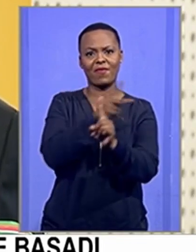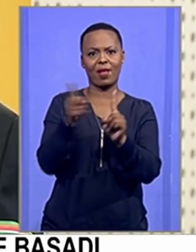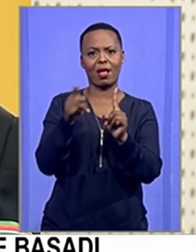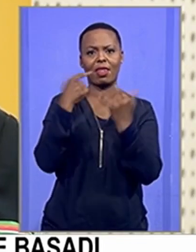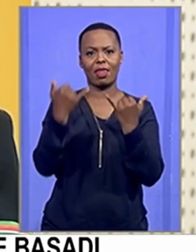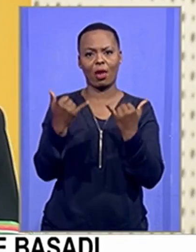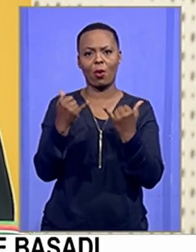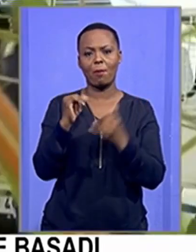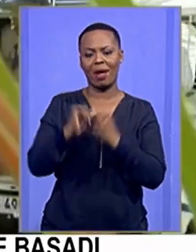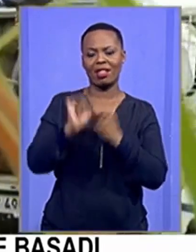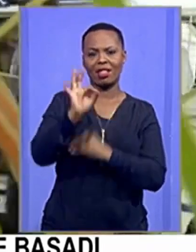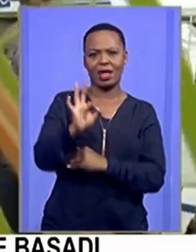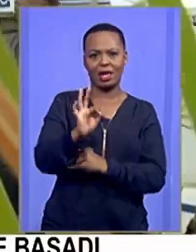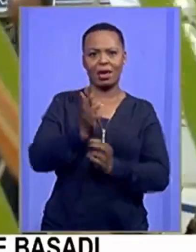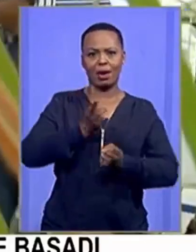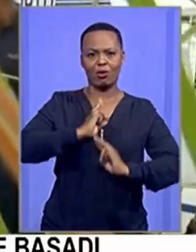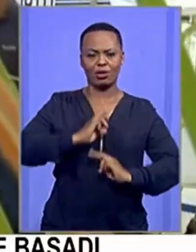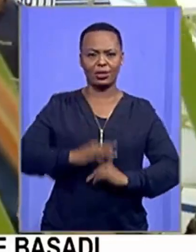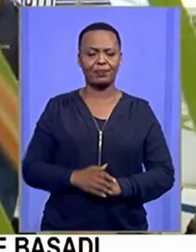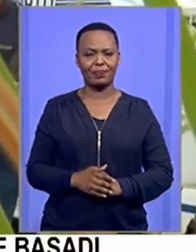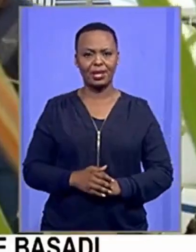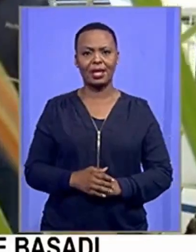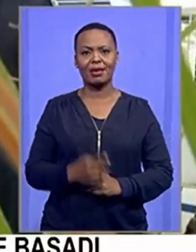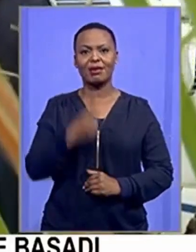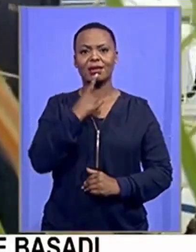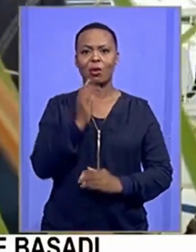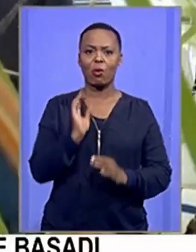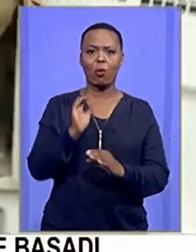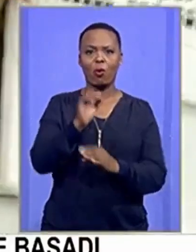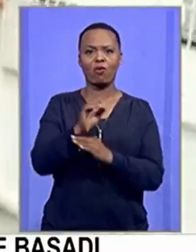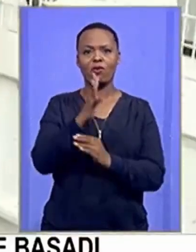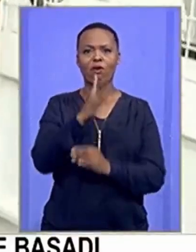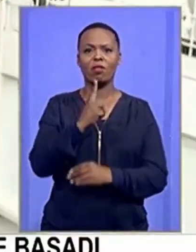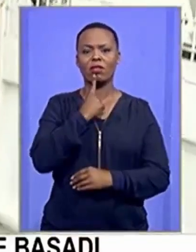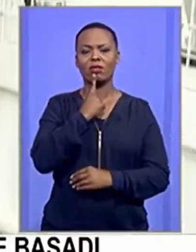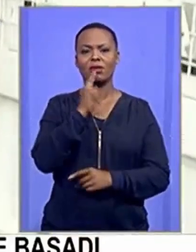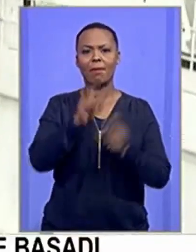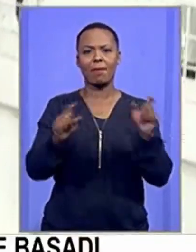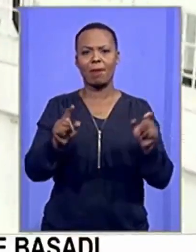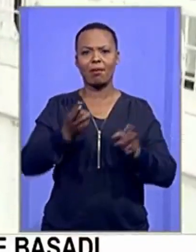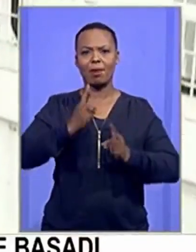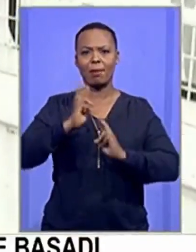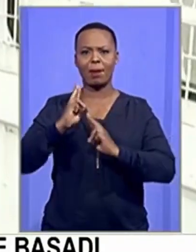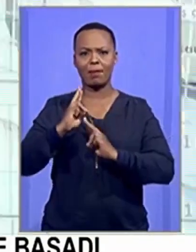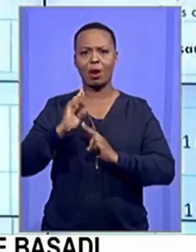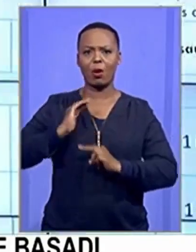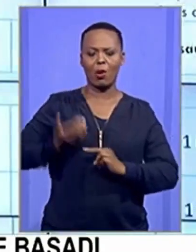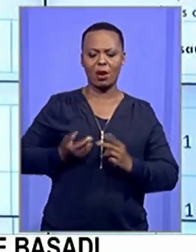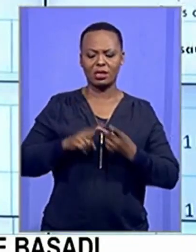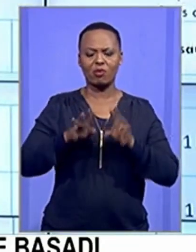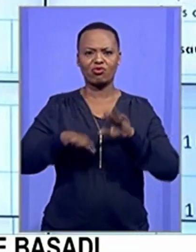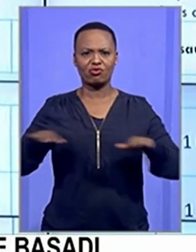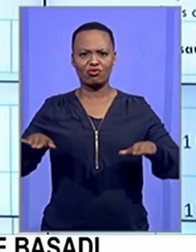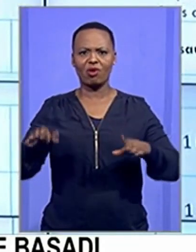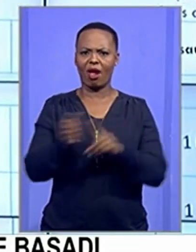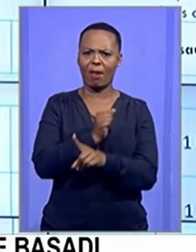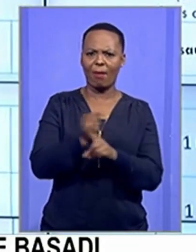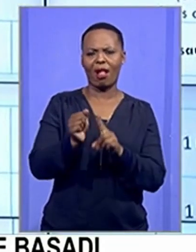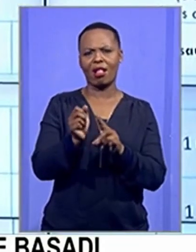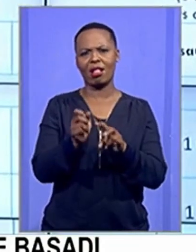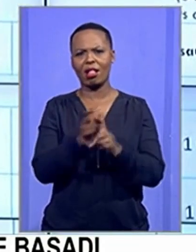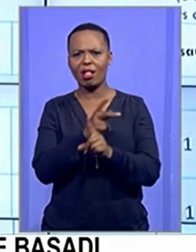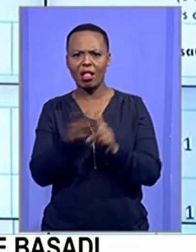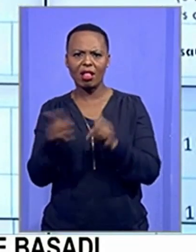months of reporting. Go gelegole batho ba go feta dikete tše 4 ka melato kgahlanong le basadi le bana mo dikgweding tše 3